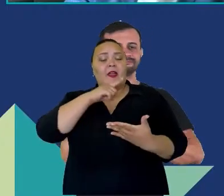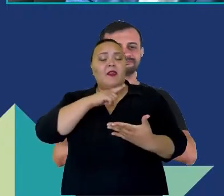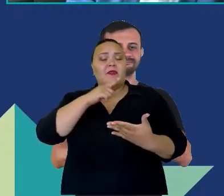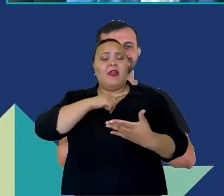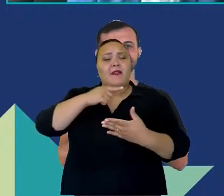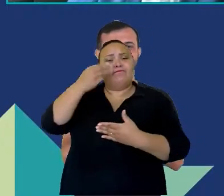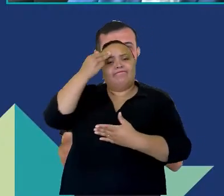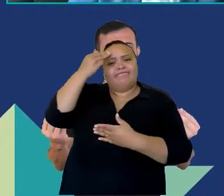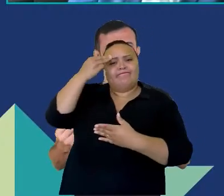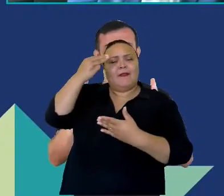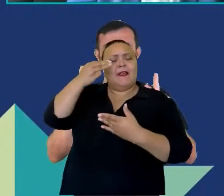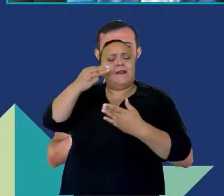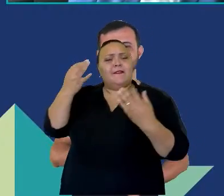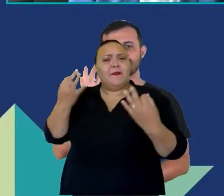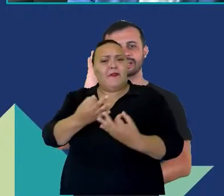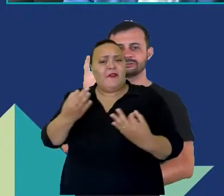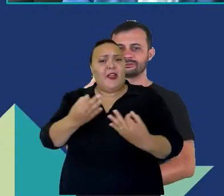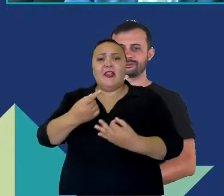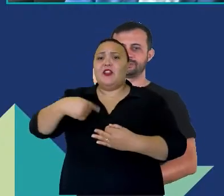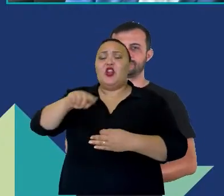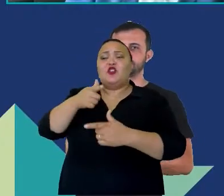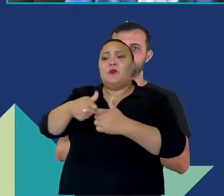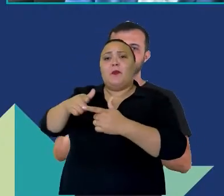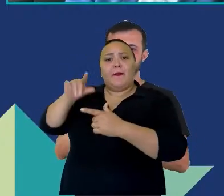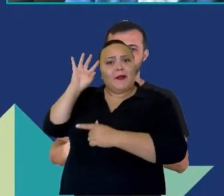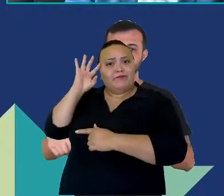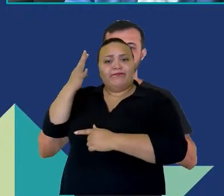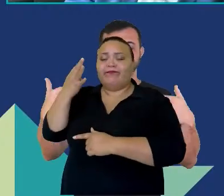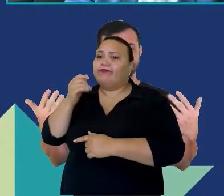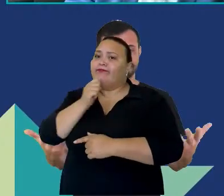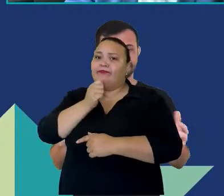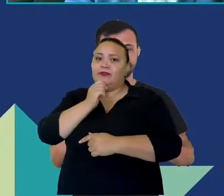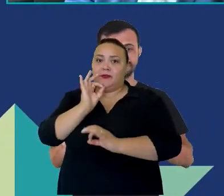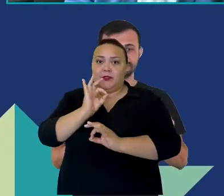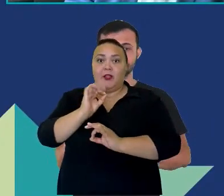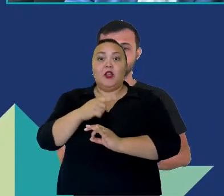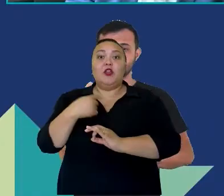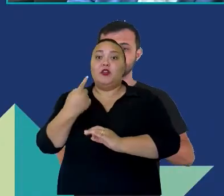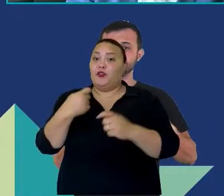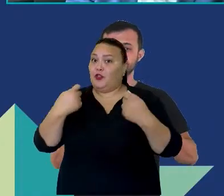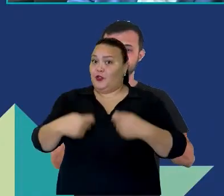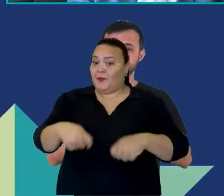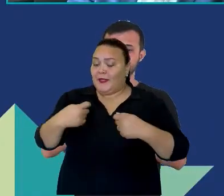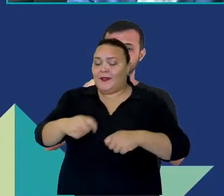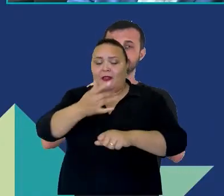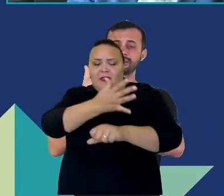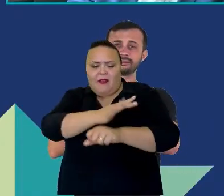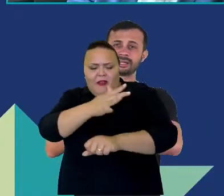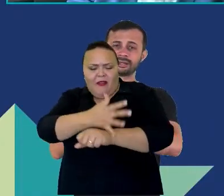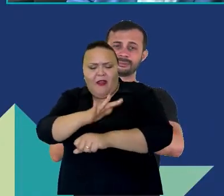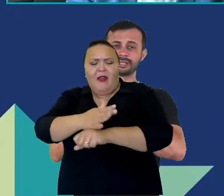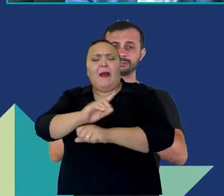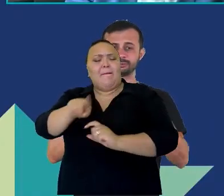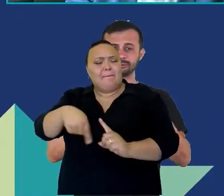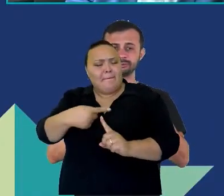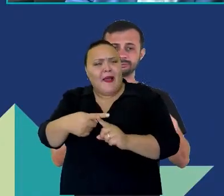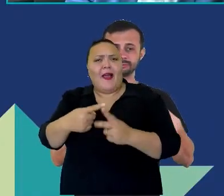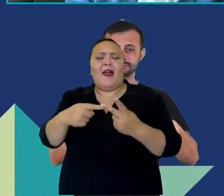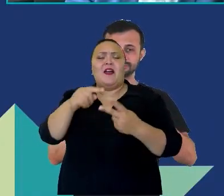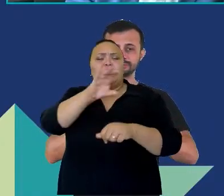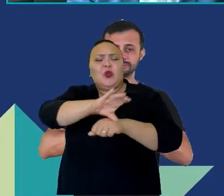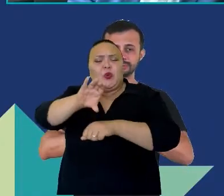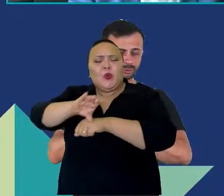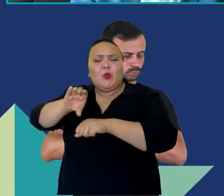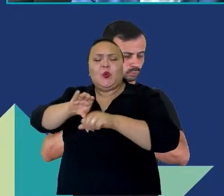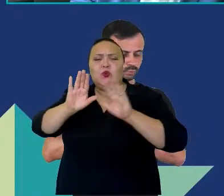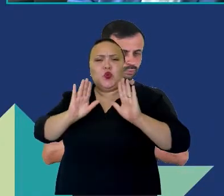problem. So we need more training, we need more specialized courses in universities, and